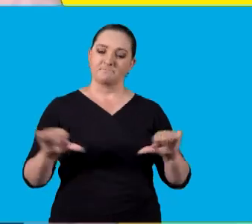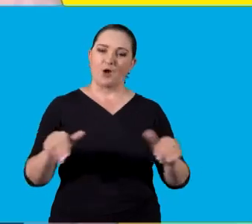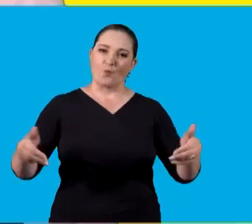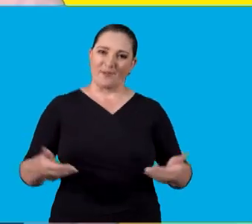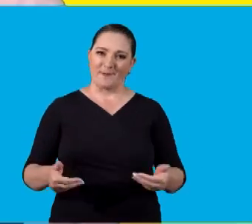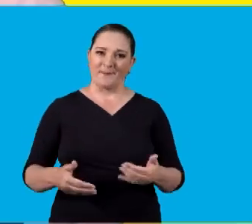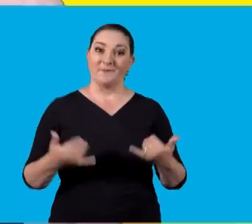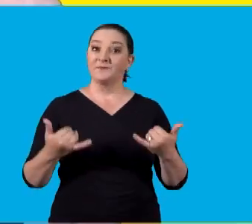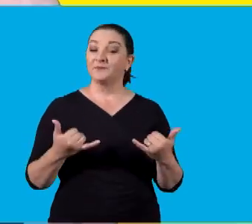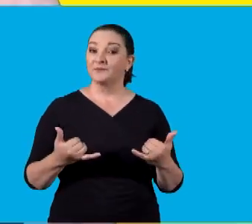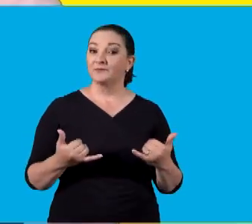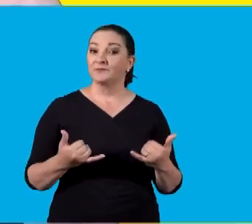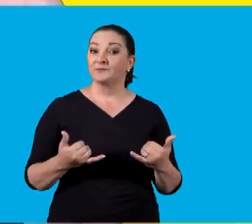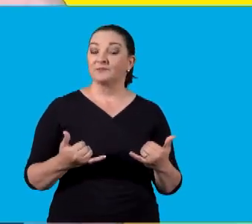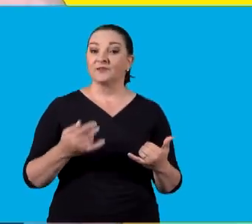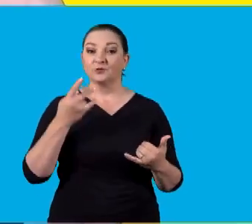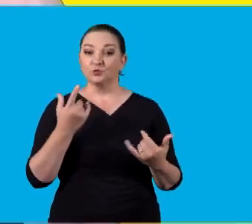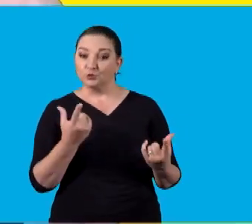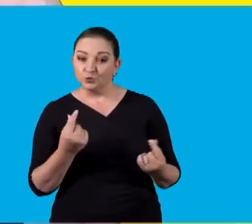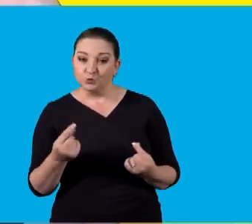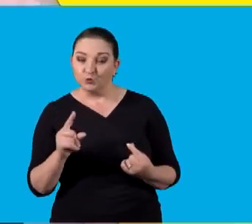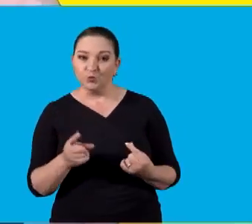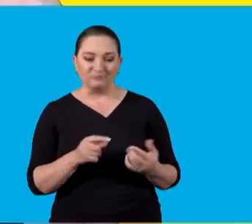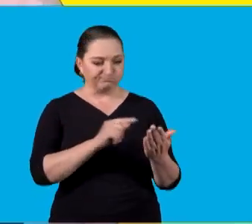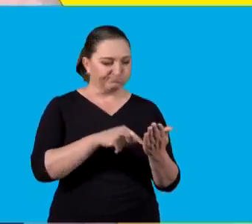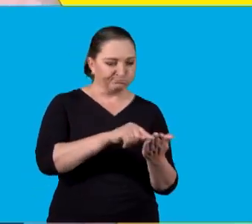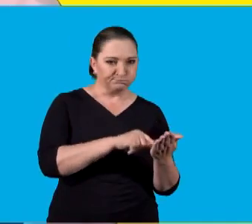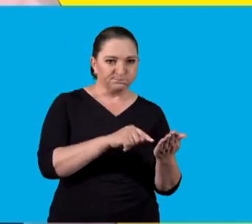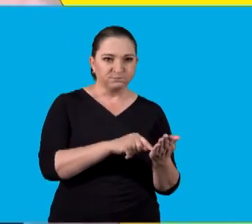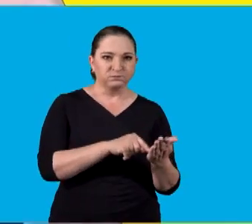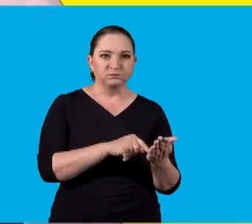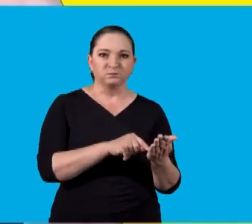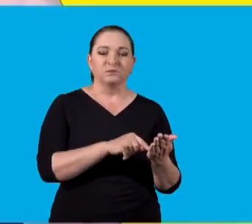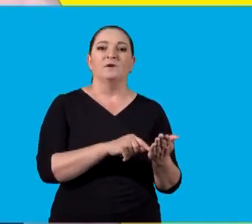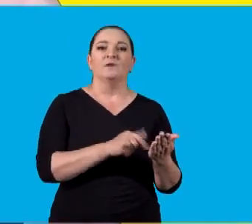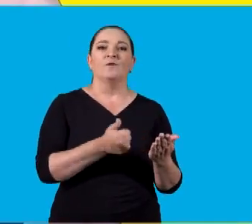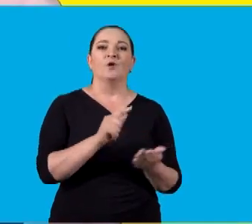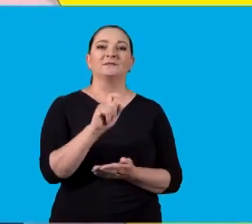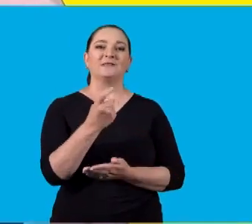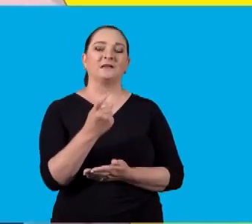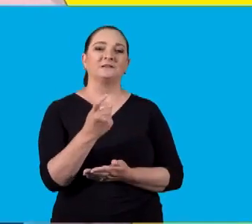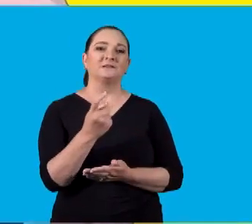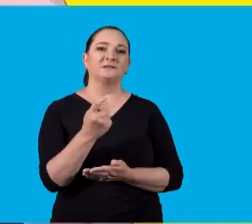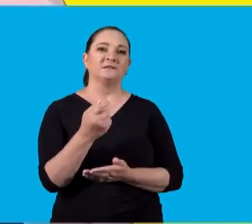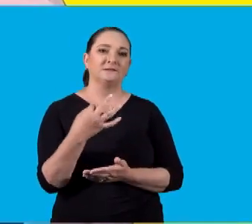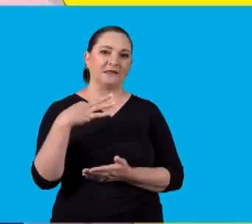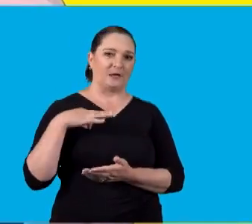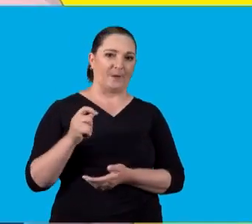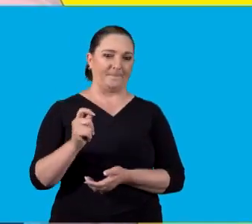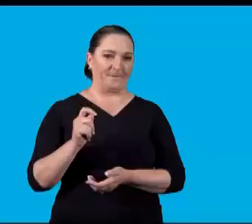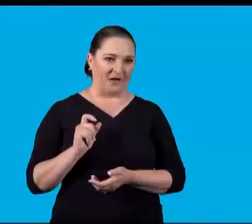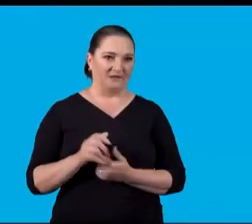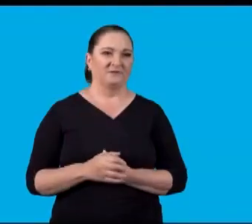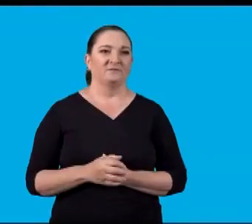Welcome back, dear learners, from the ad break. We are now going to do calculations that pertain to taxation, the income tax paid. All